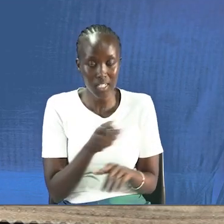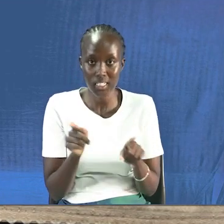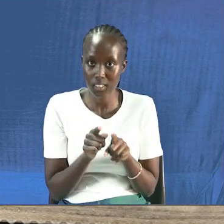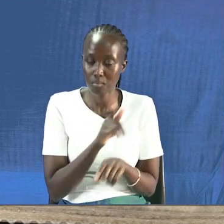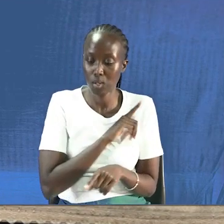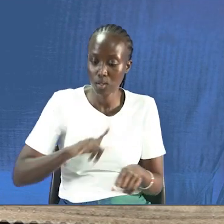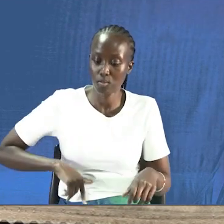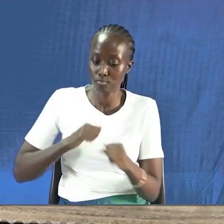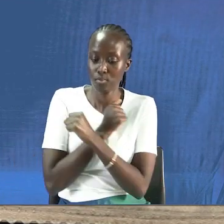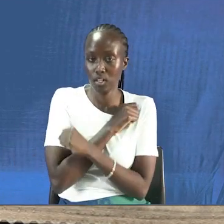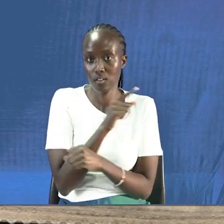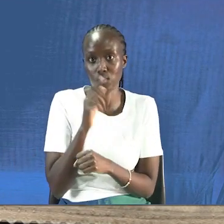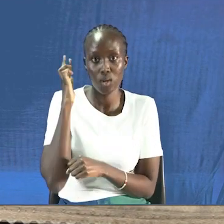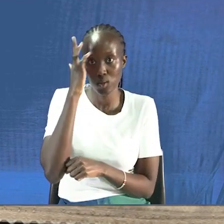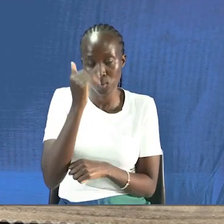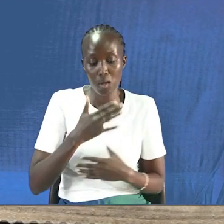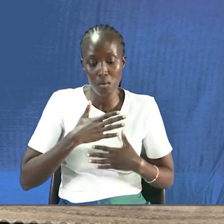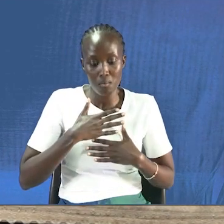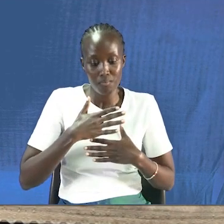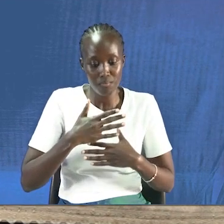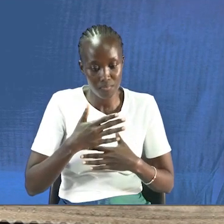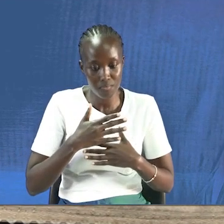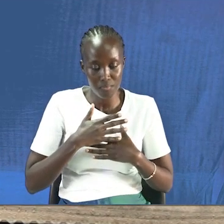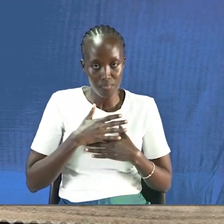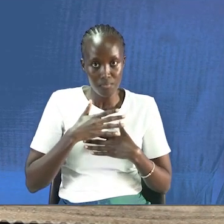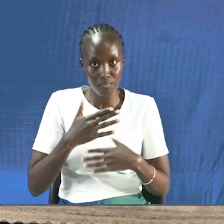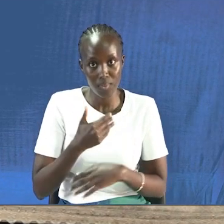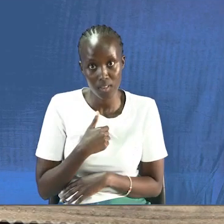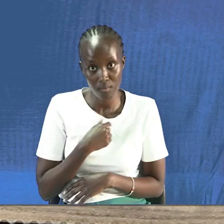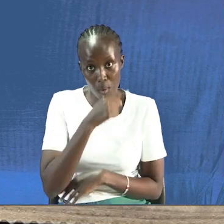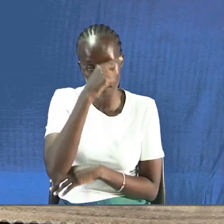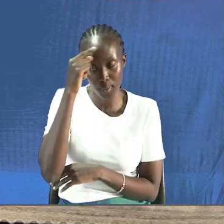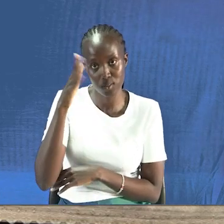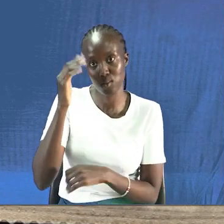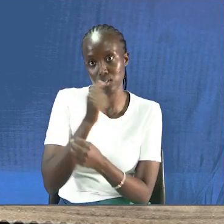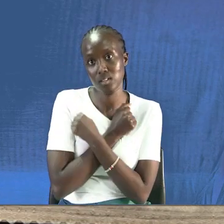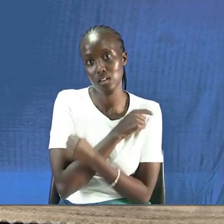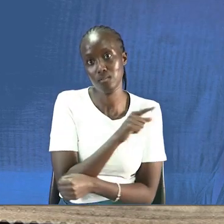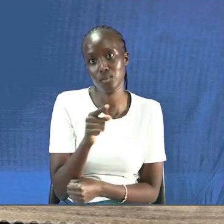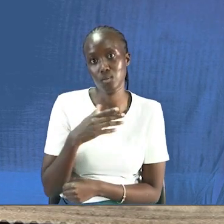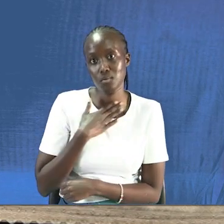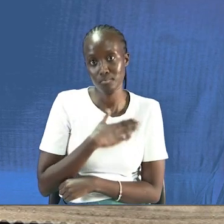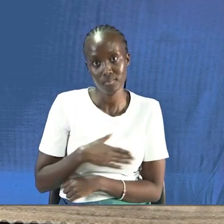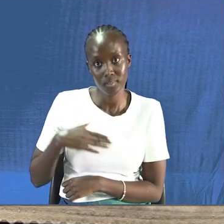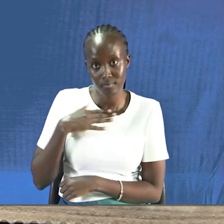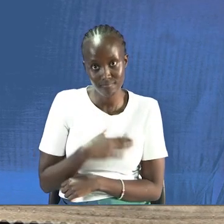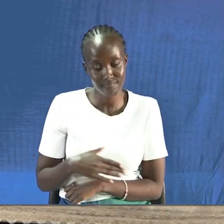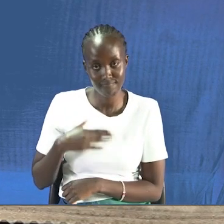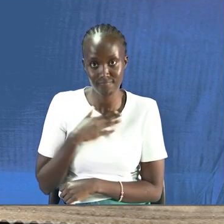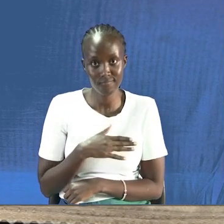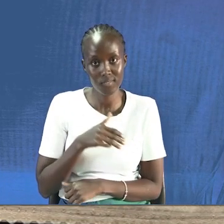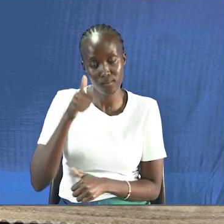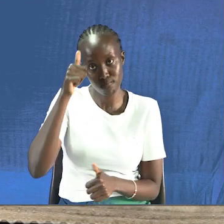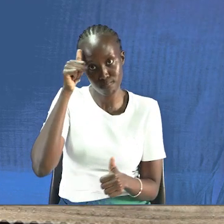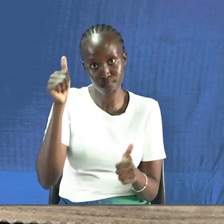that's why you are still breathing in and out, because he loves you. And so let this remaining part of the